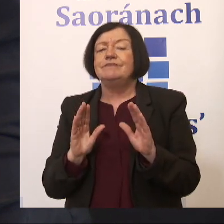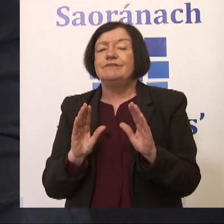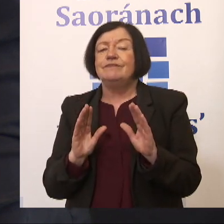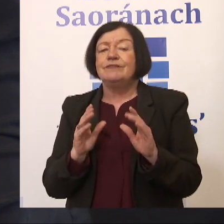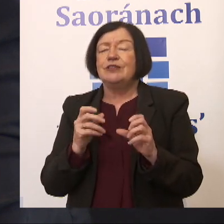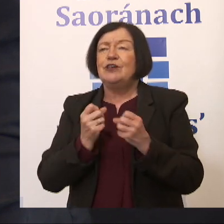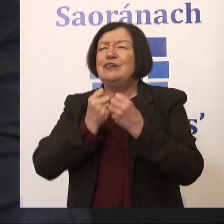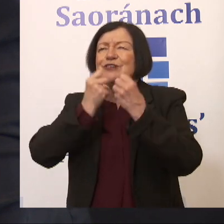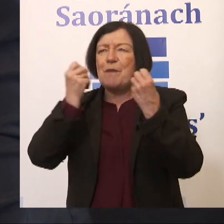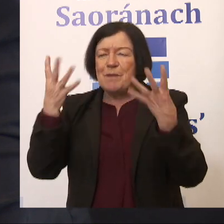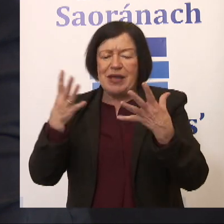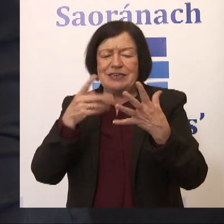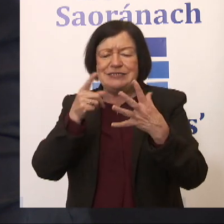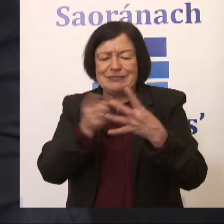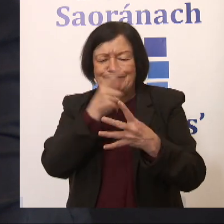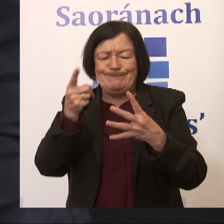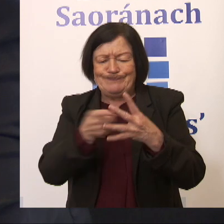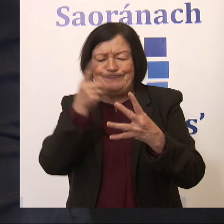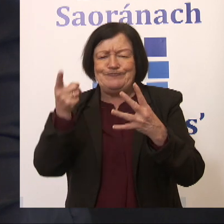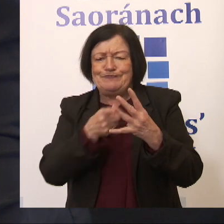there are so many aspects of